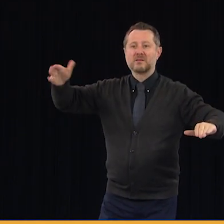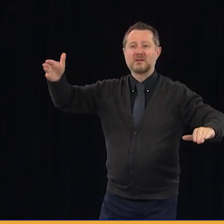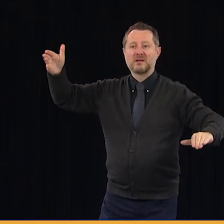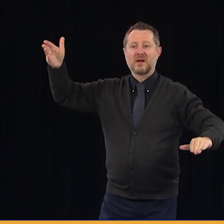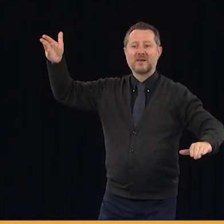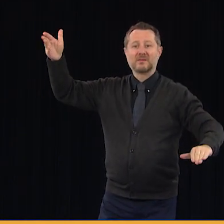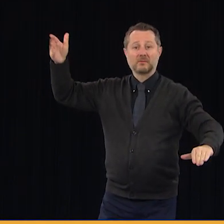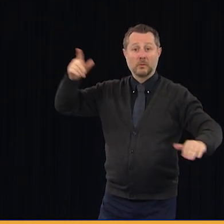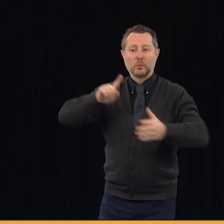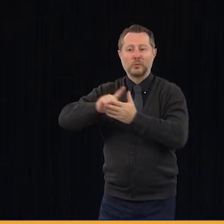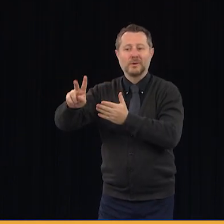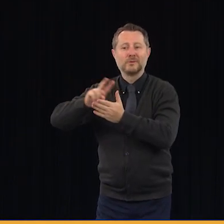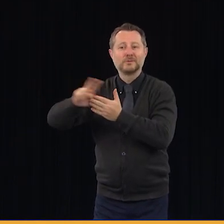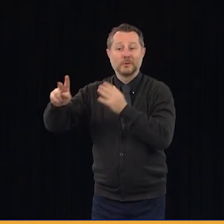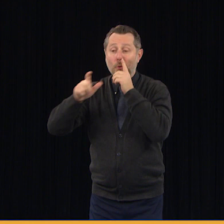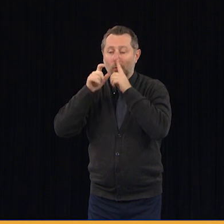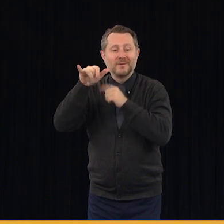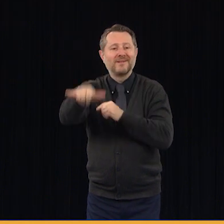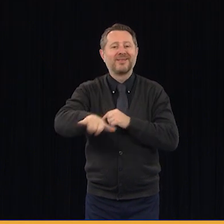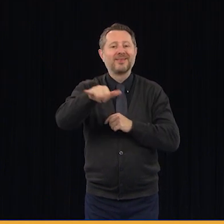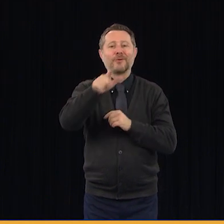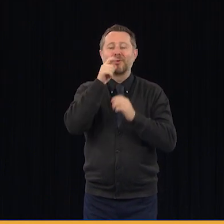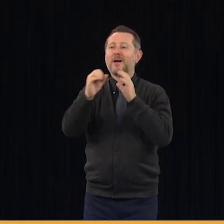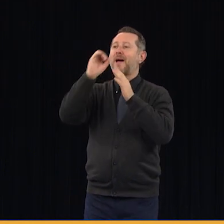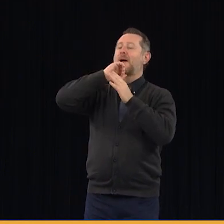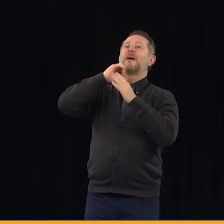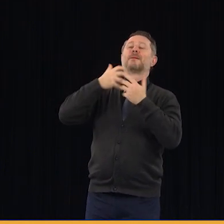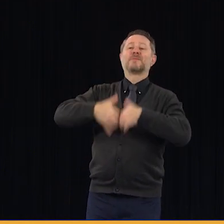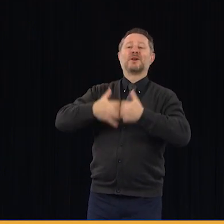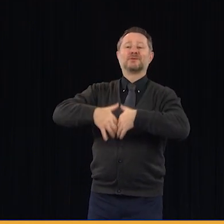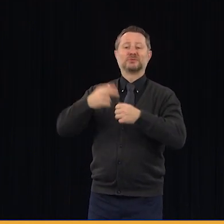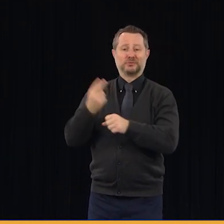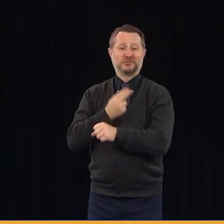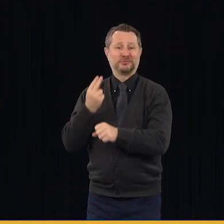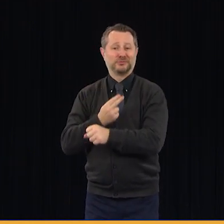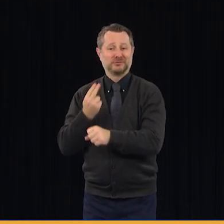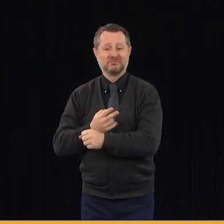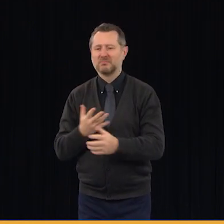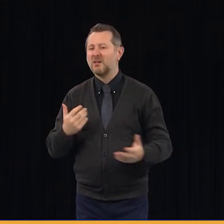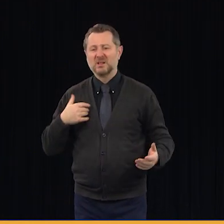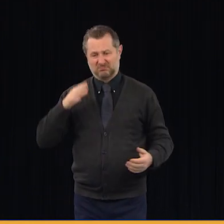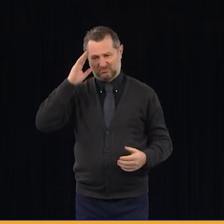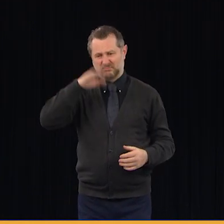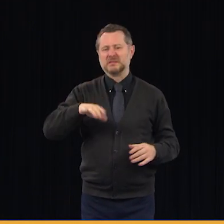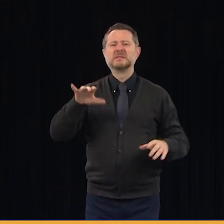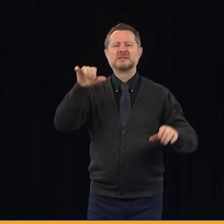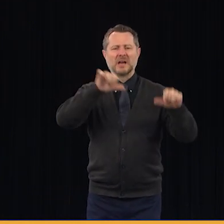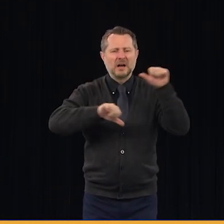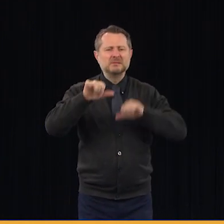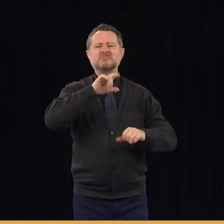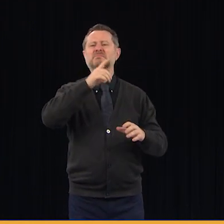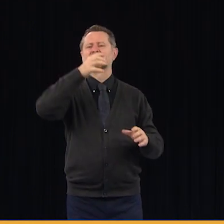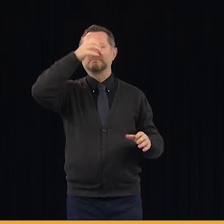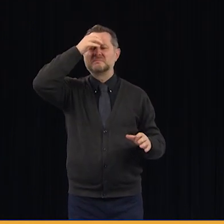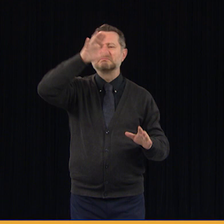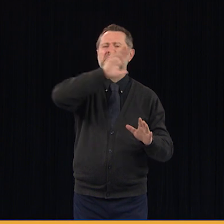the ventilator. I understand the scientific concept. I understand the data. But you're talking